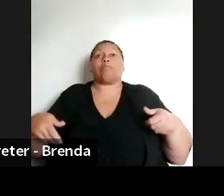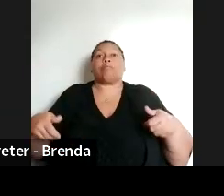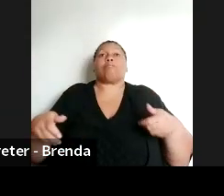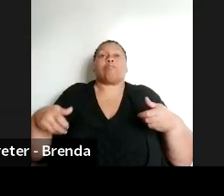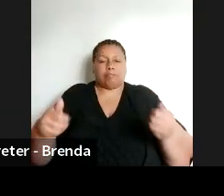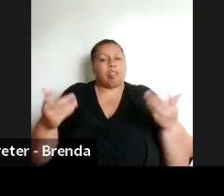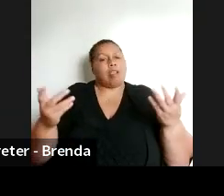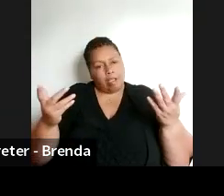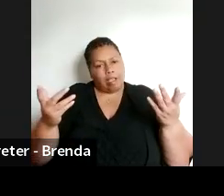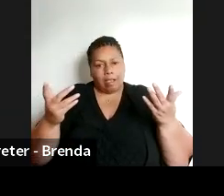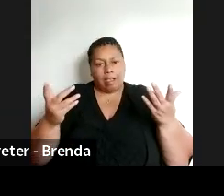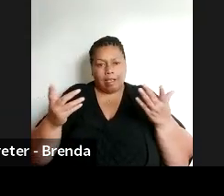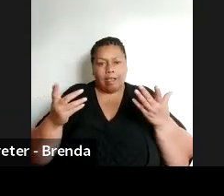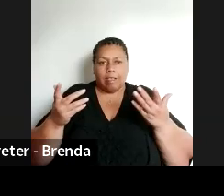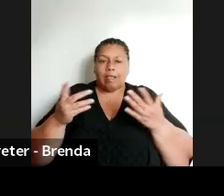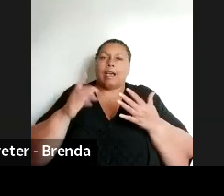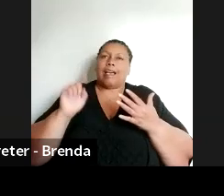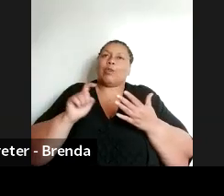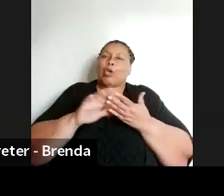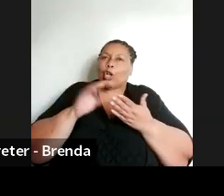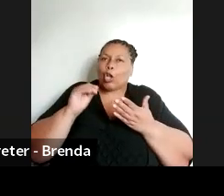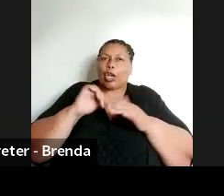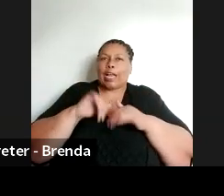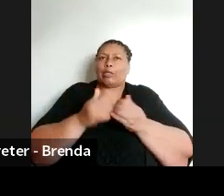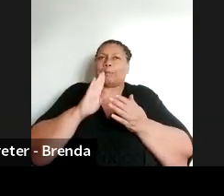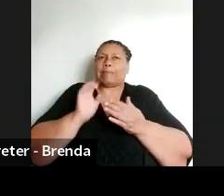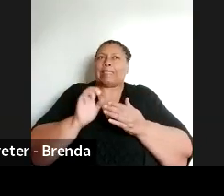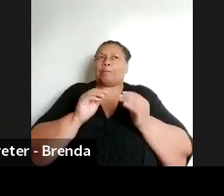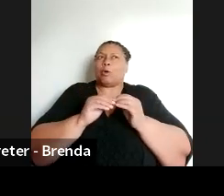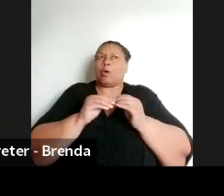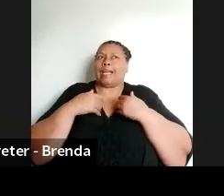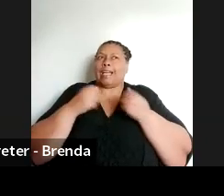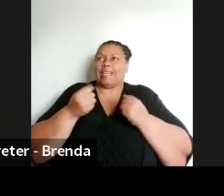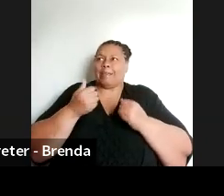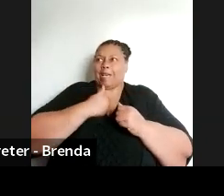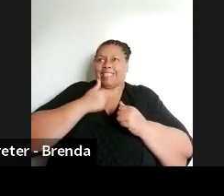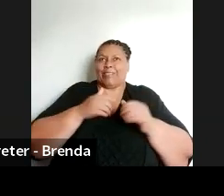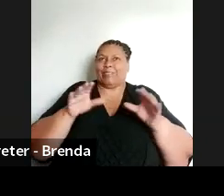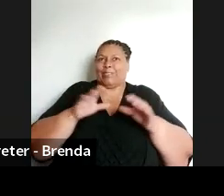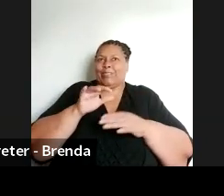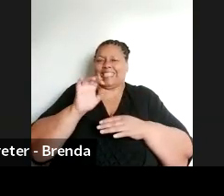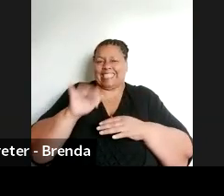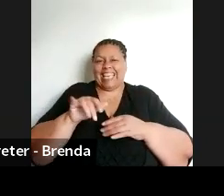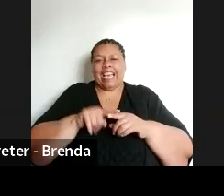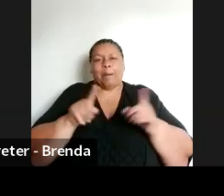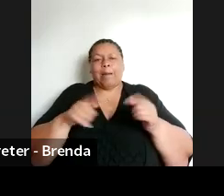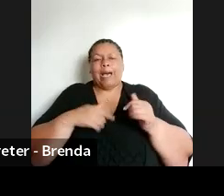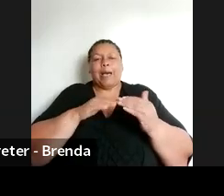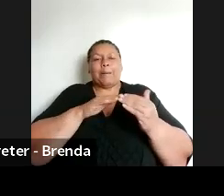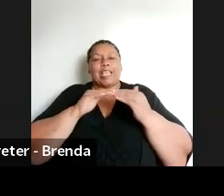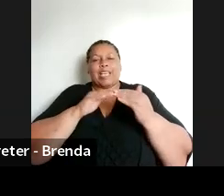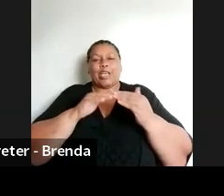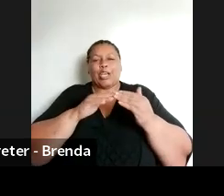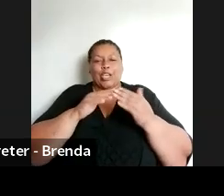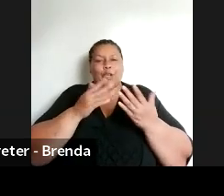to learn how to be more confident in navigating myself. And I think that, that peer aspect is just really important. It's